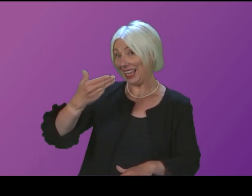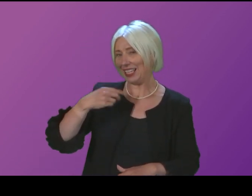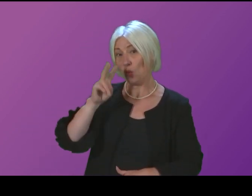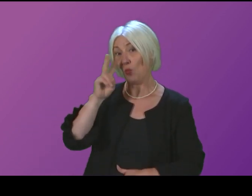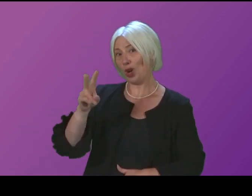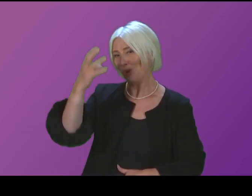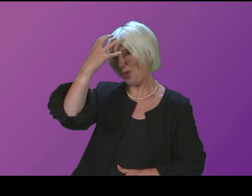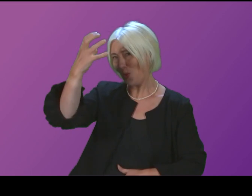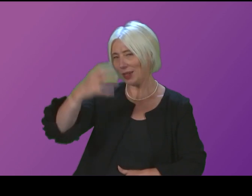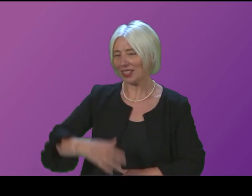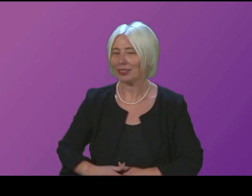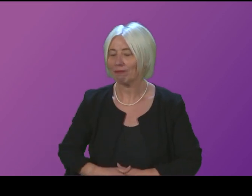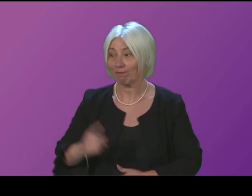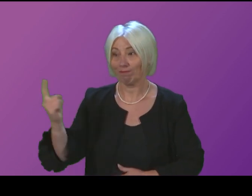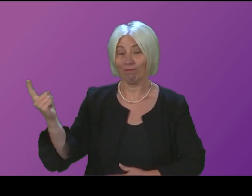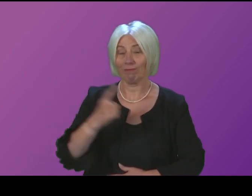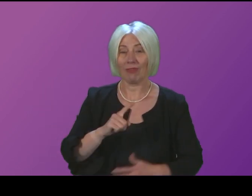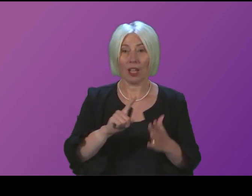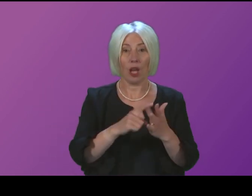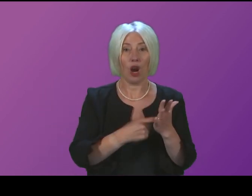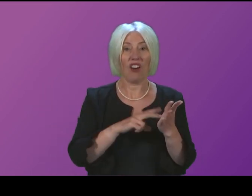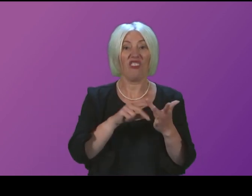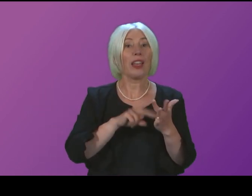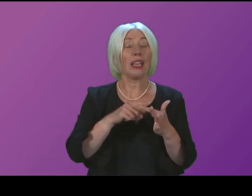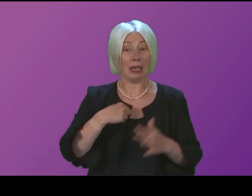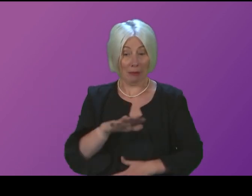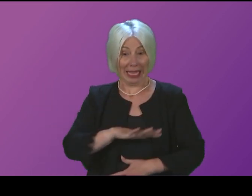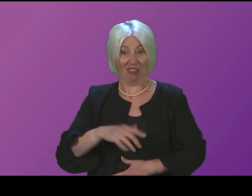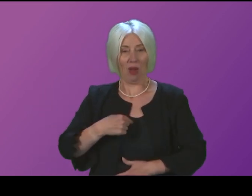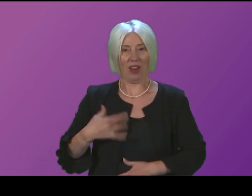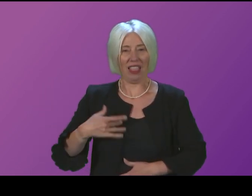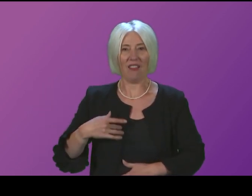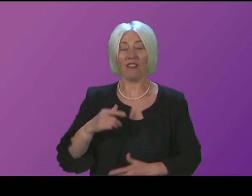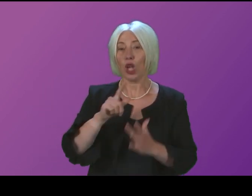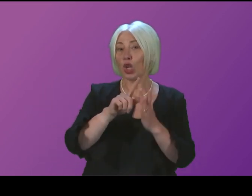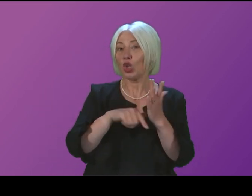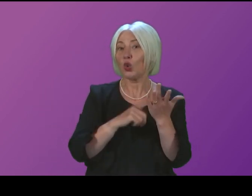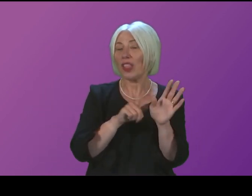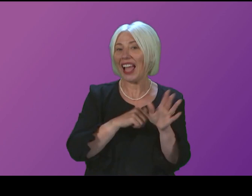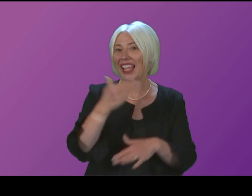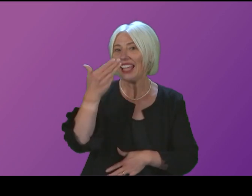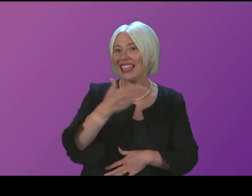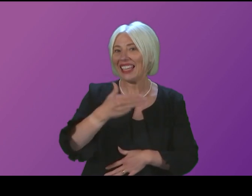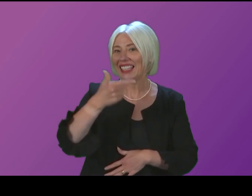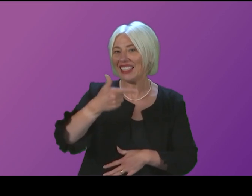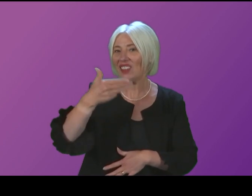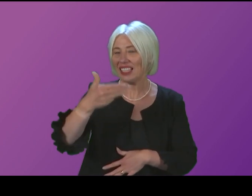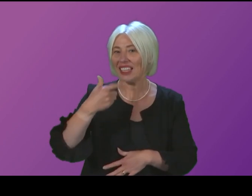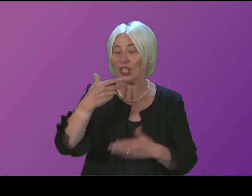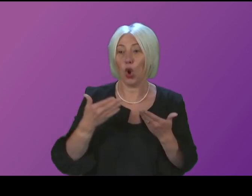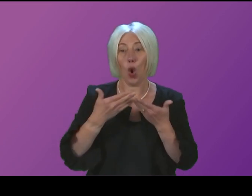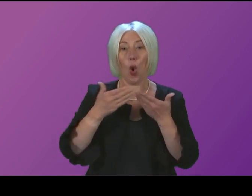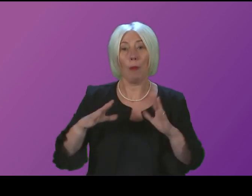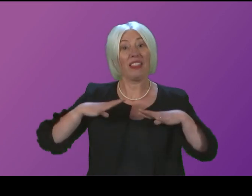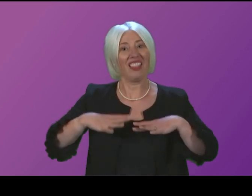Queen. She visited Irvine, my hometown, in July 1979 to open the Magnum